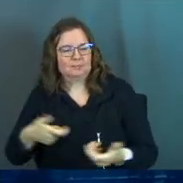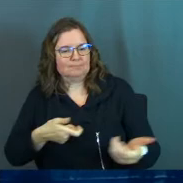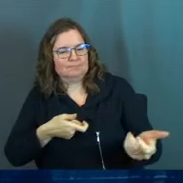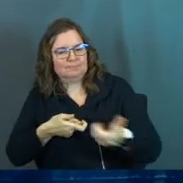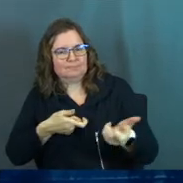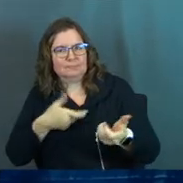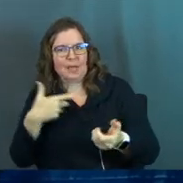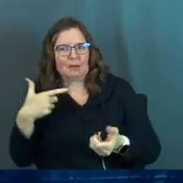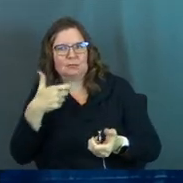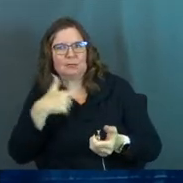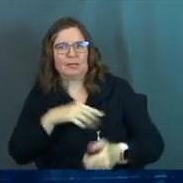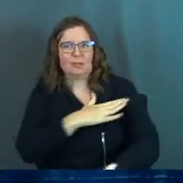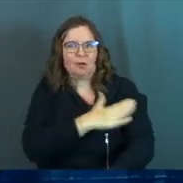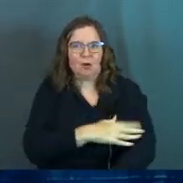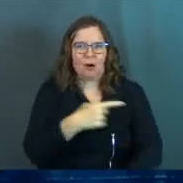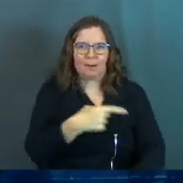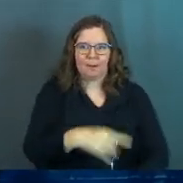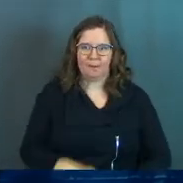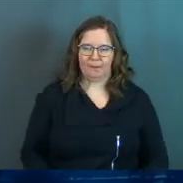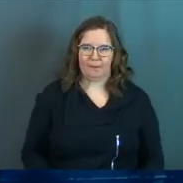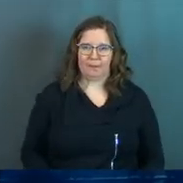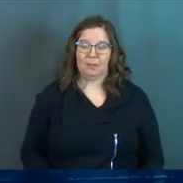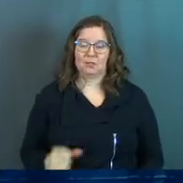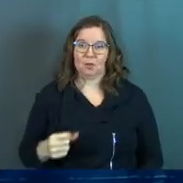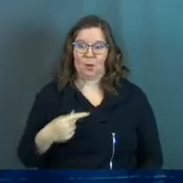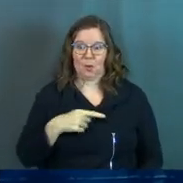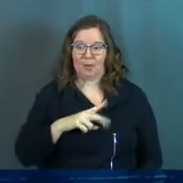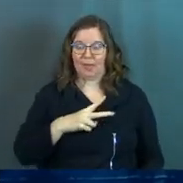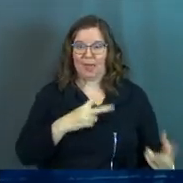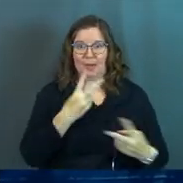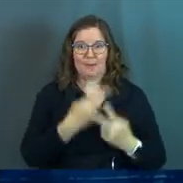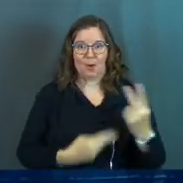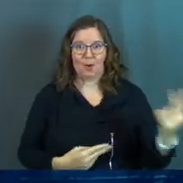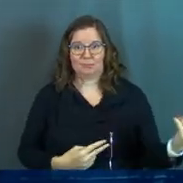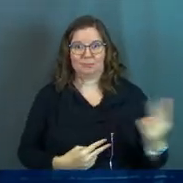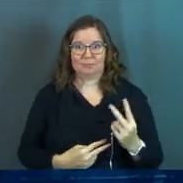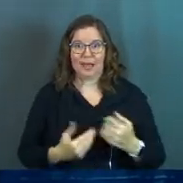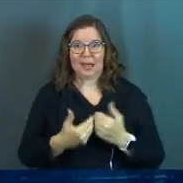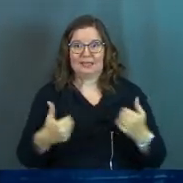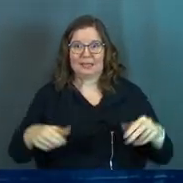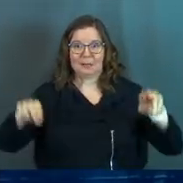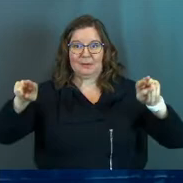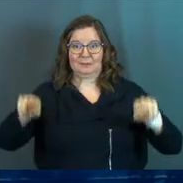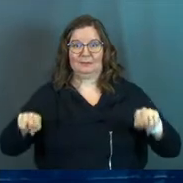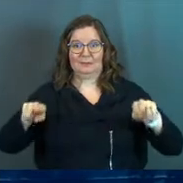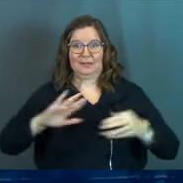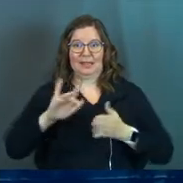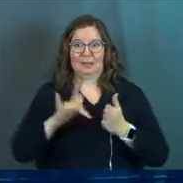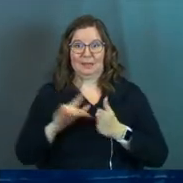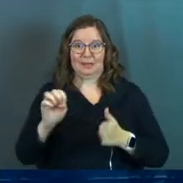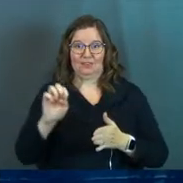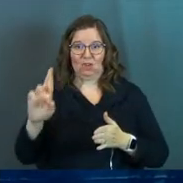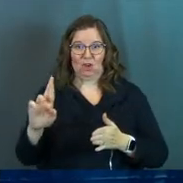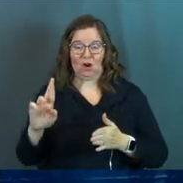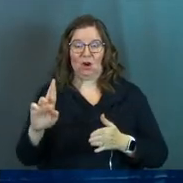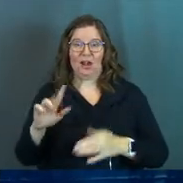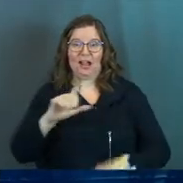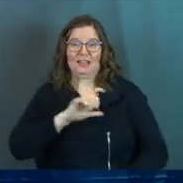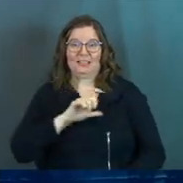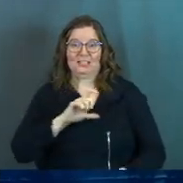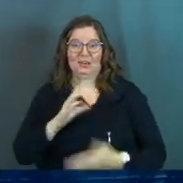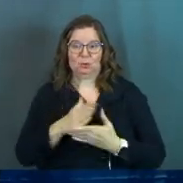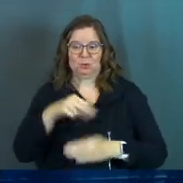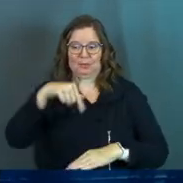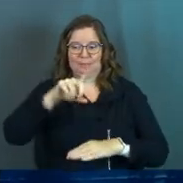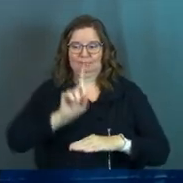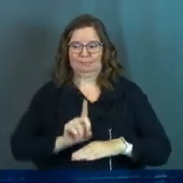shot him in the arm. And so there they both are on separate stretchers in the middle of the ER. The deputy sheriff is